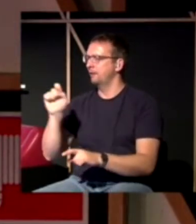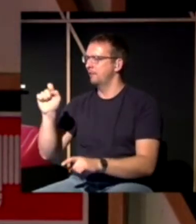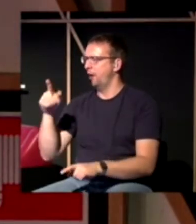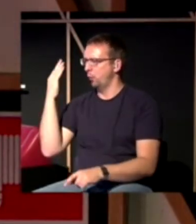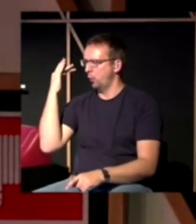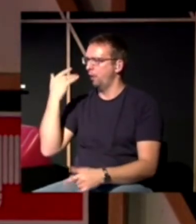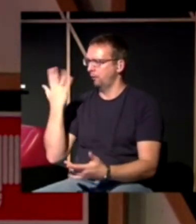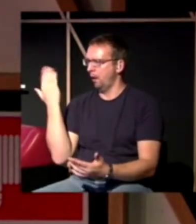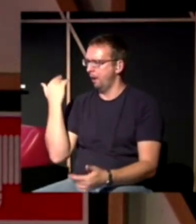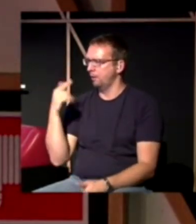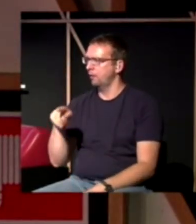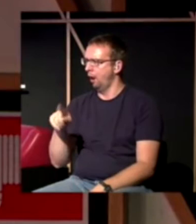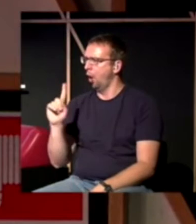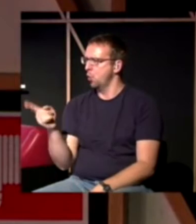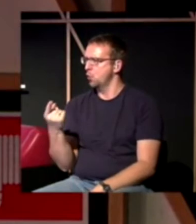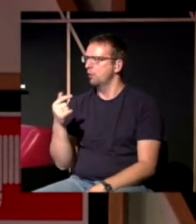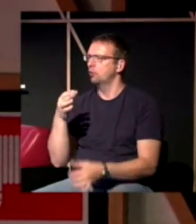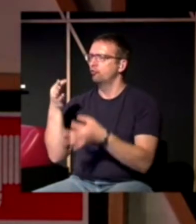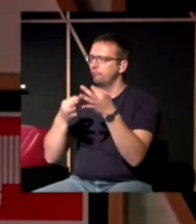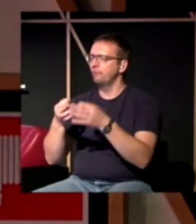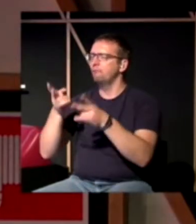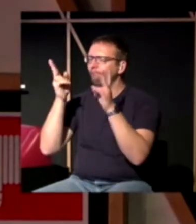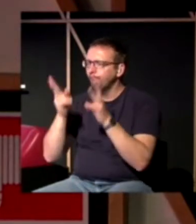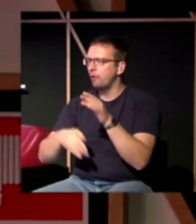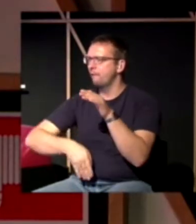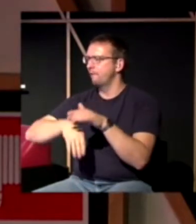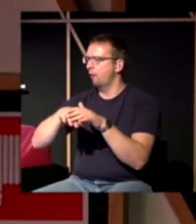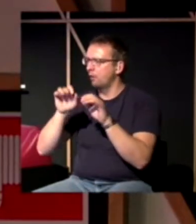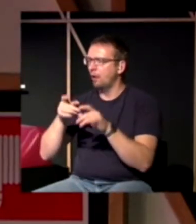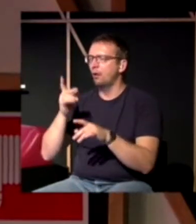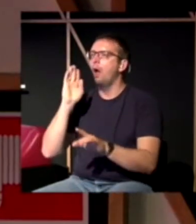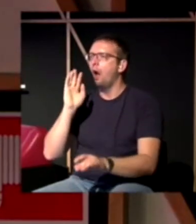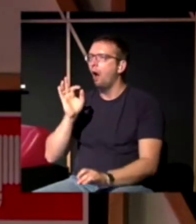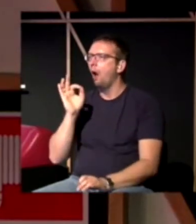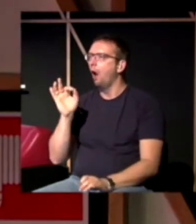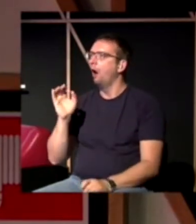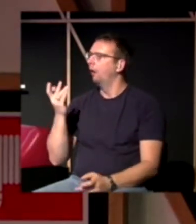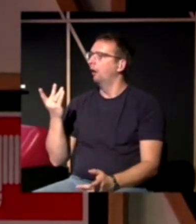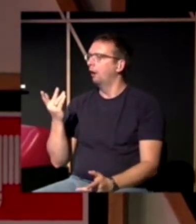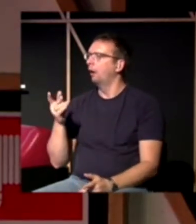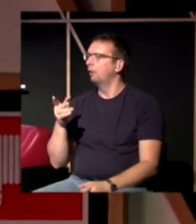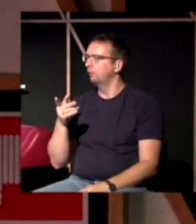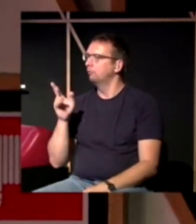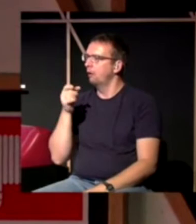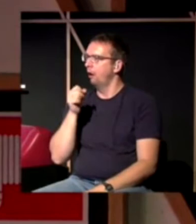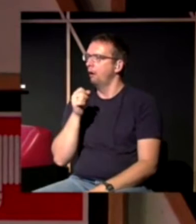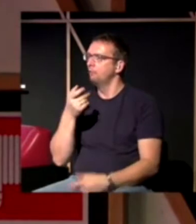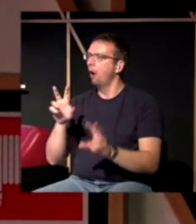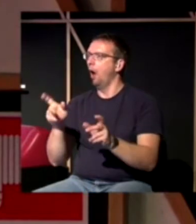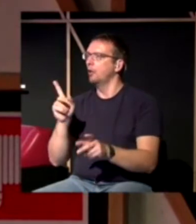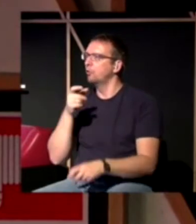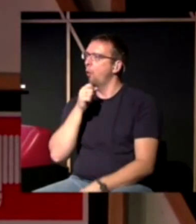commentary on the radio should allow you to do, is follow the game. In that example we just showed you, that ball moves 75